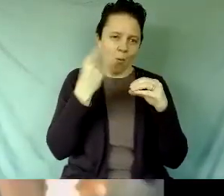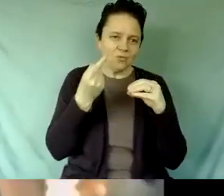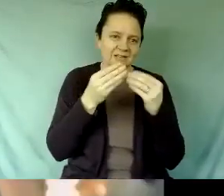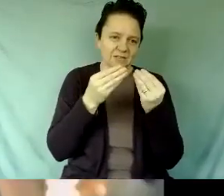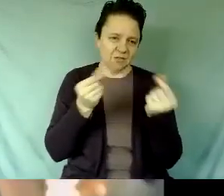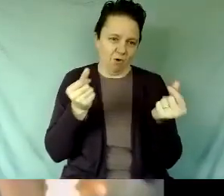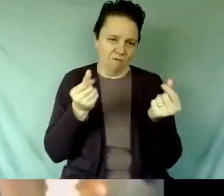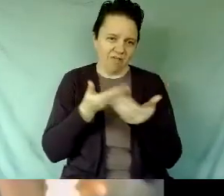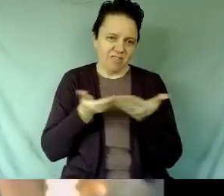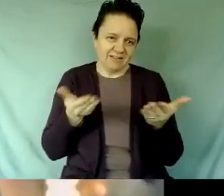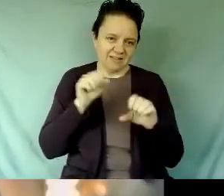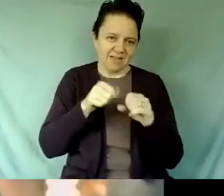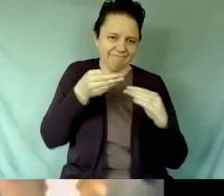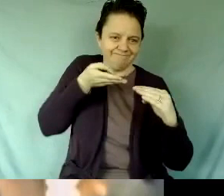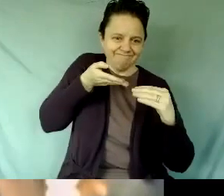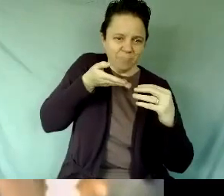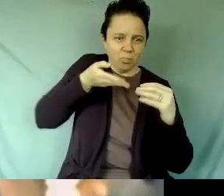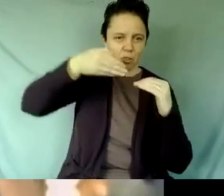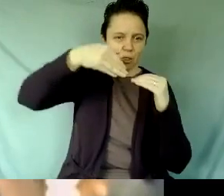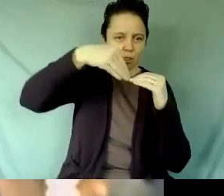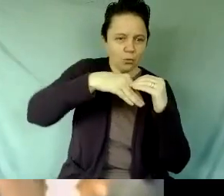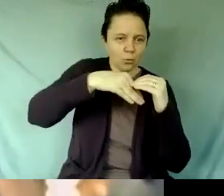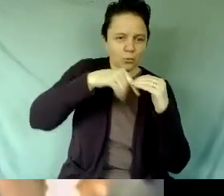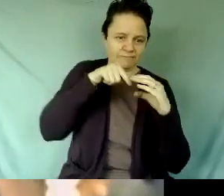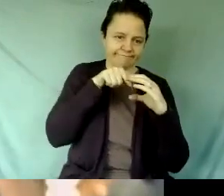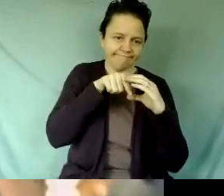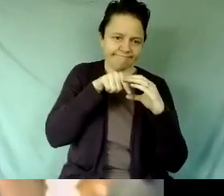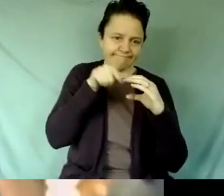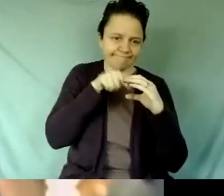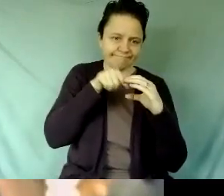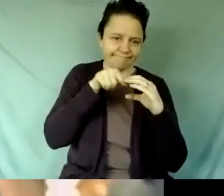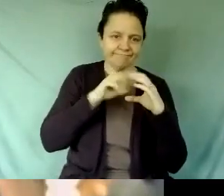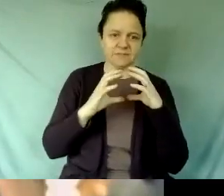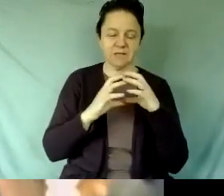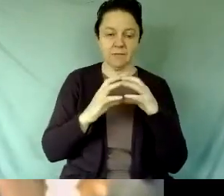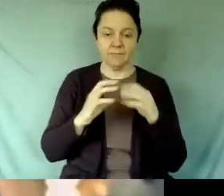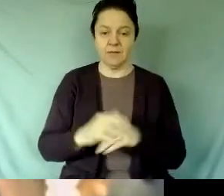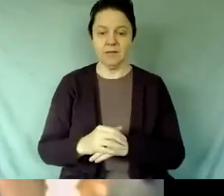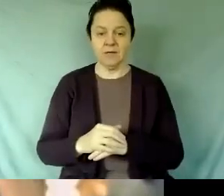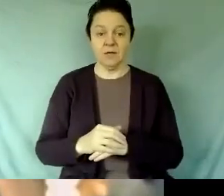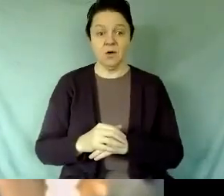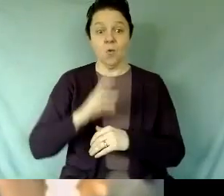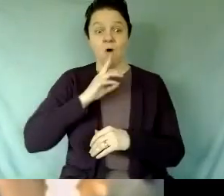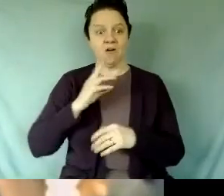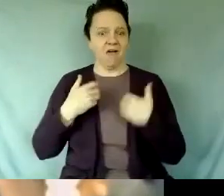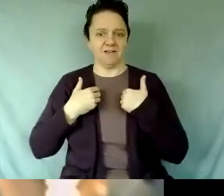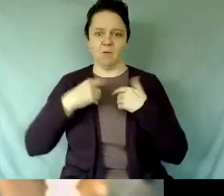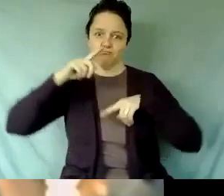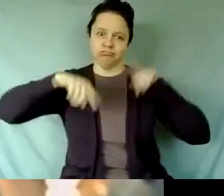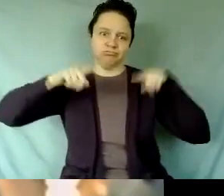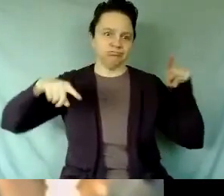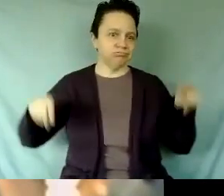water has an enormous range of properties that make it a pretty much